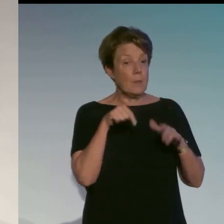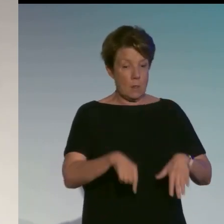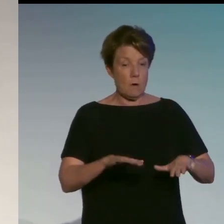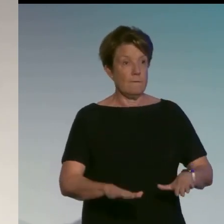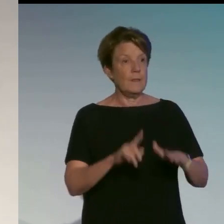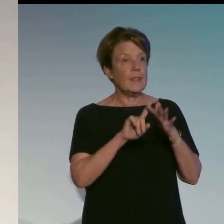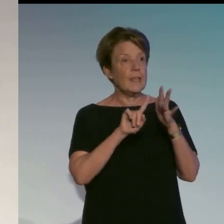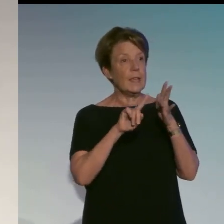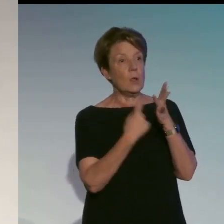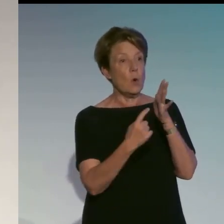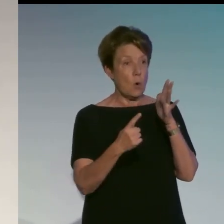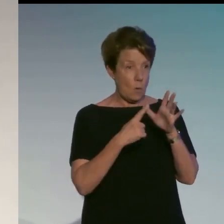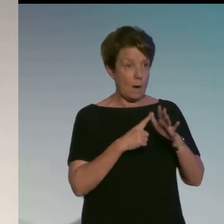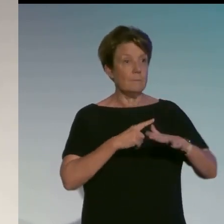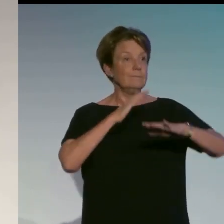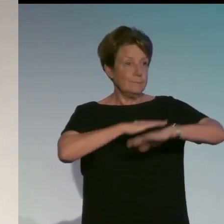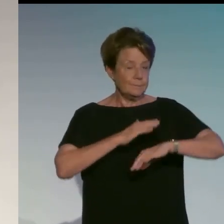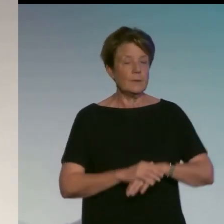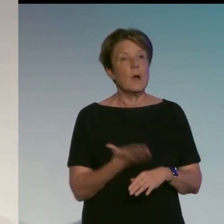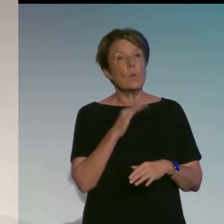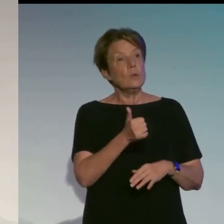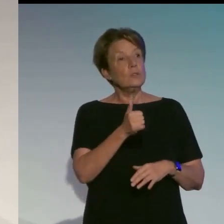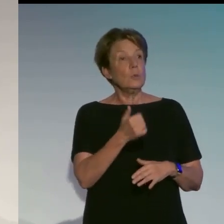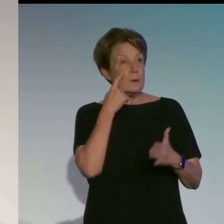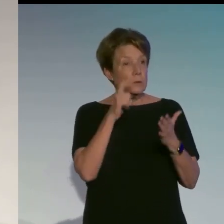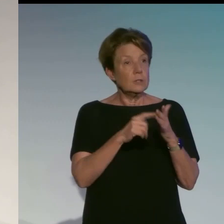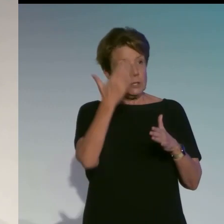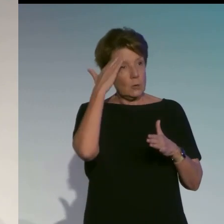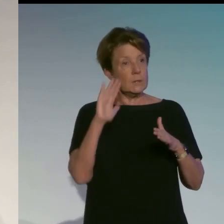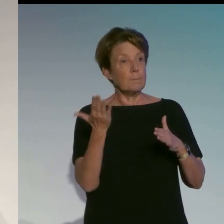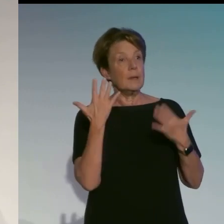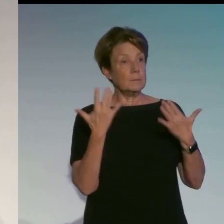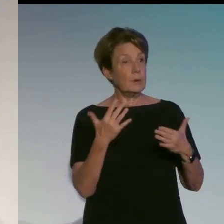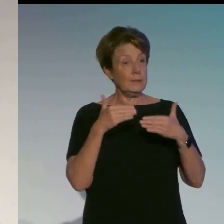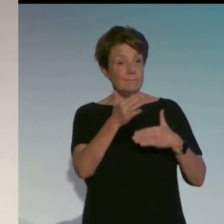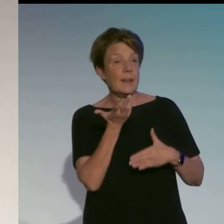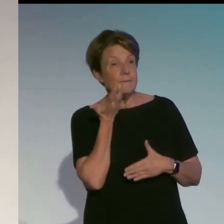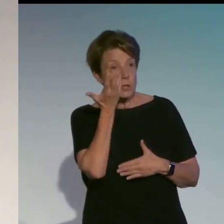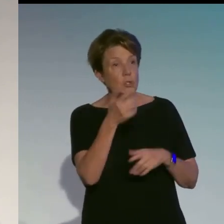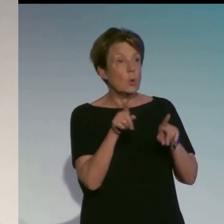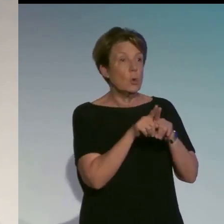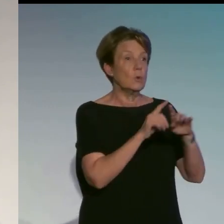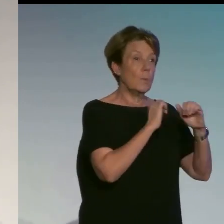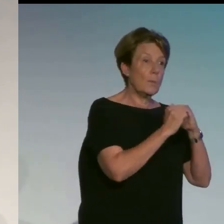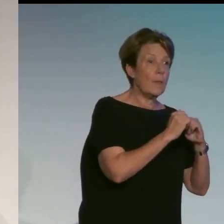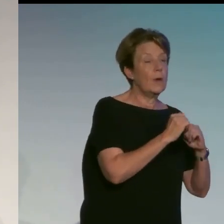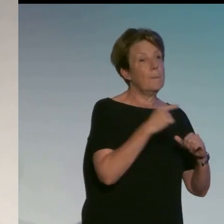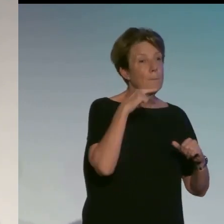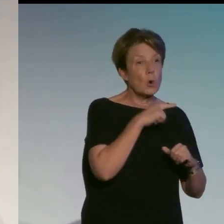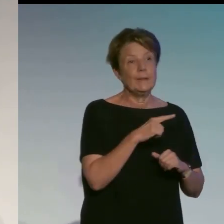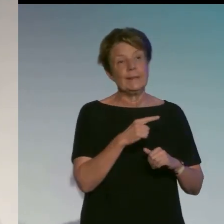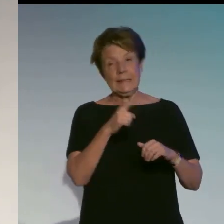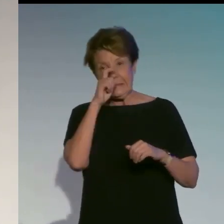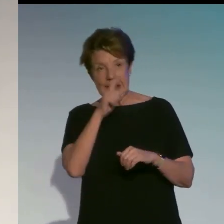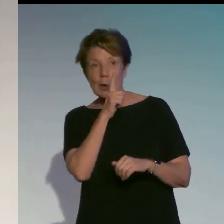whose land we meet. I wish to acknowledge elders past, present and emerging. And I wish to acknowledge brother boys and sister girls. I stand in